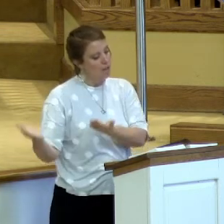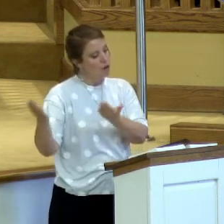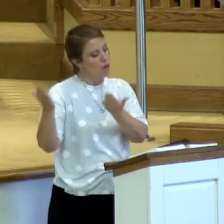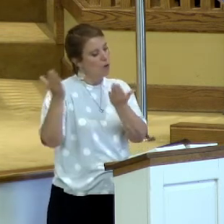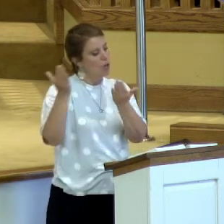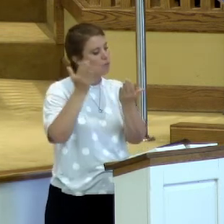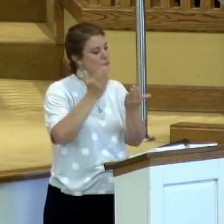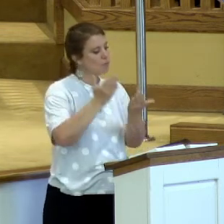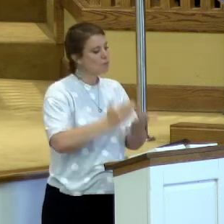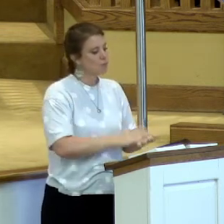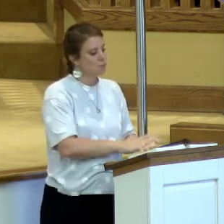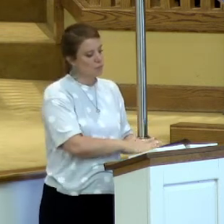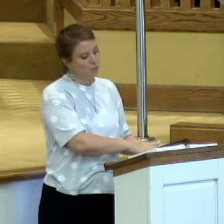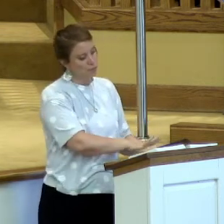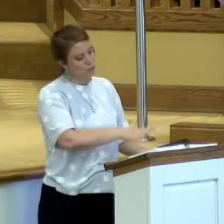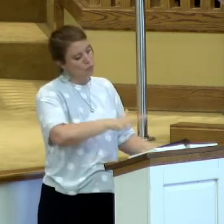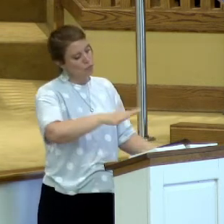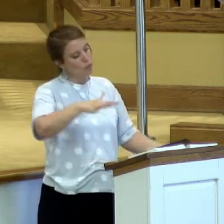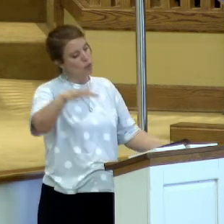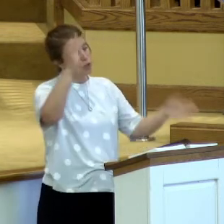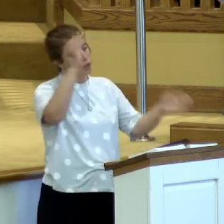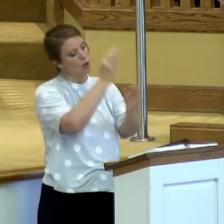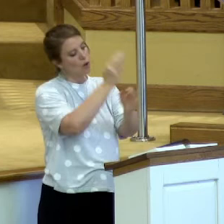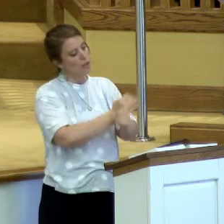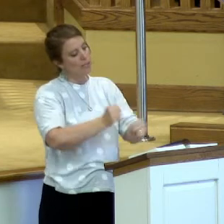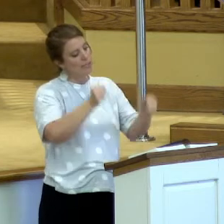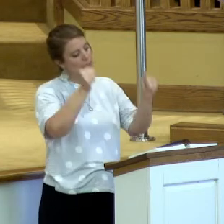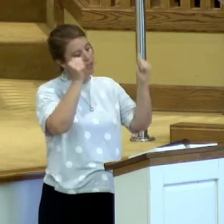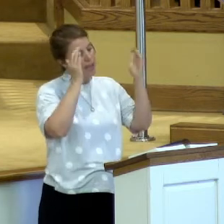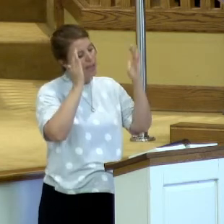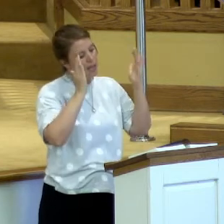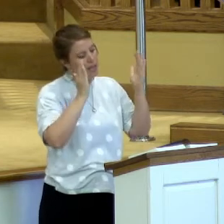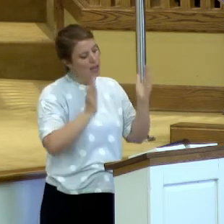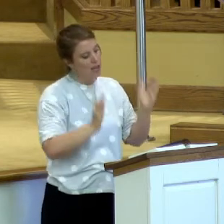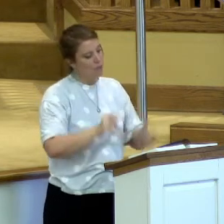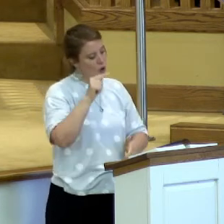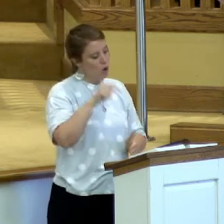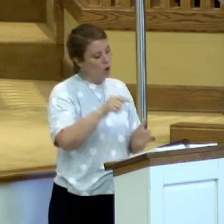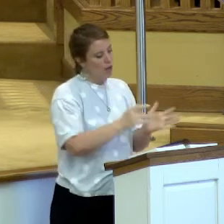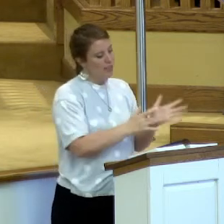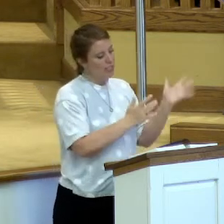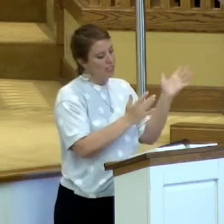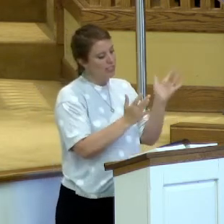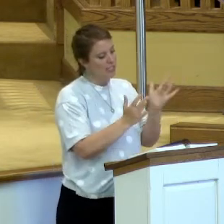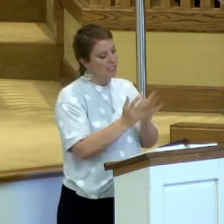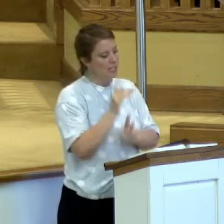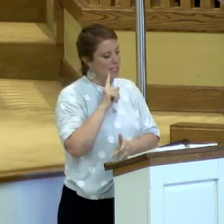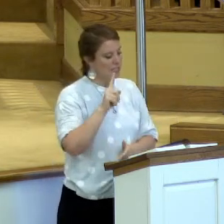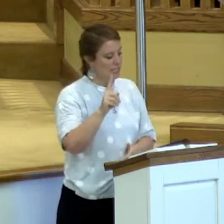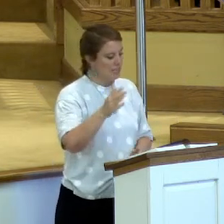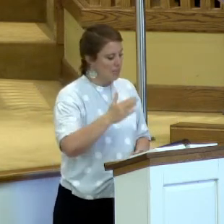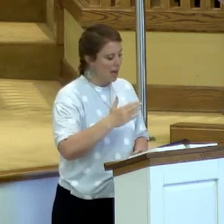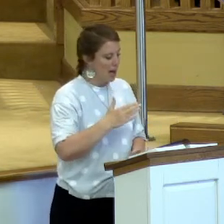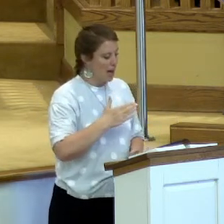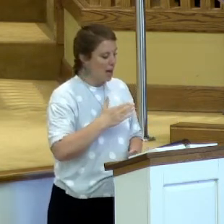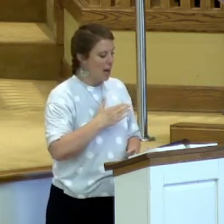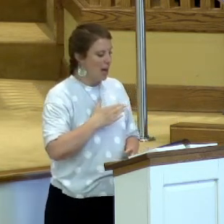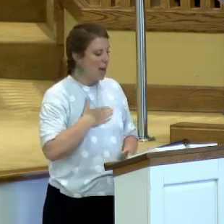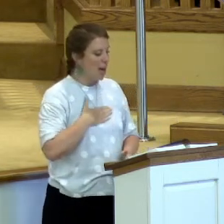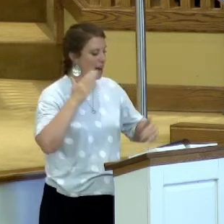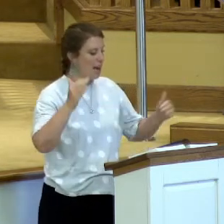my beloved one's bringing. Glorious Savior, this Jesus